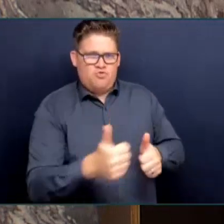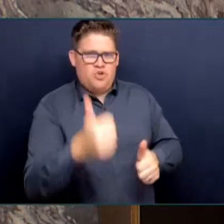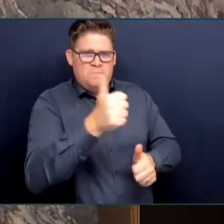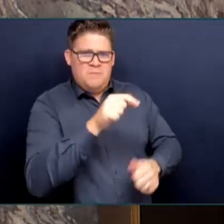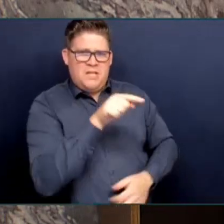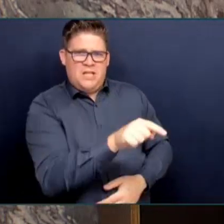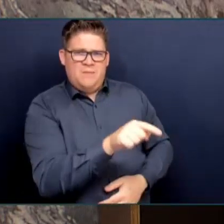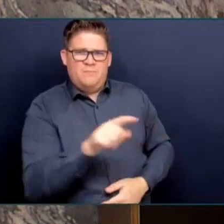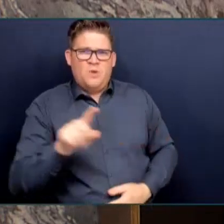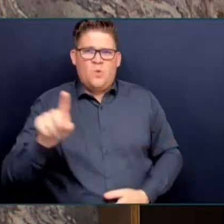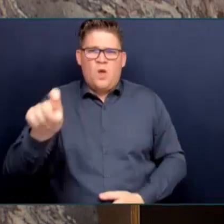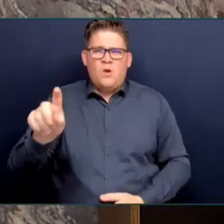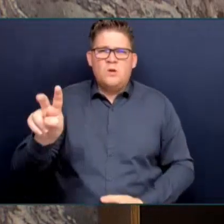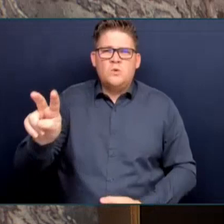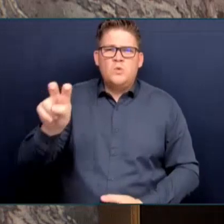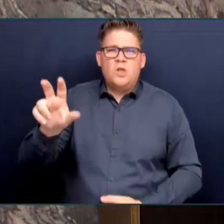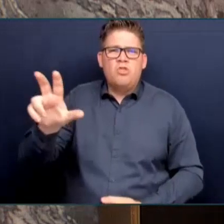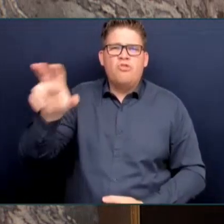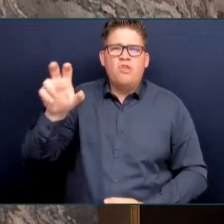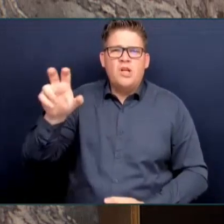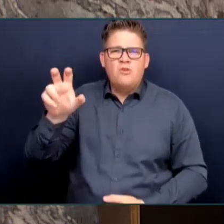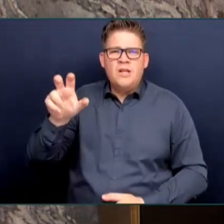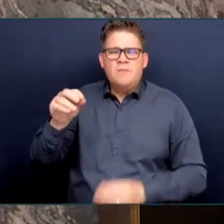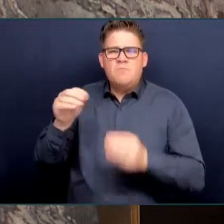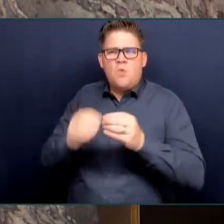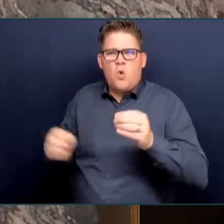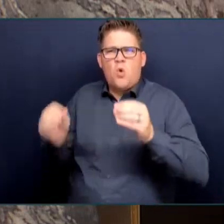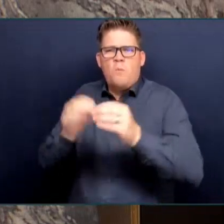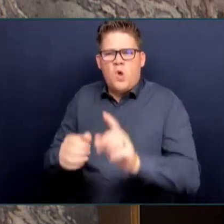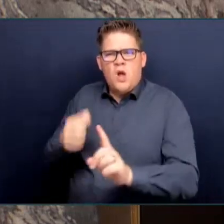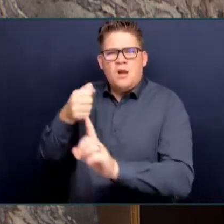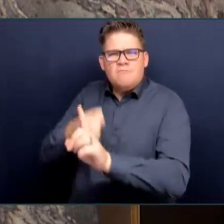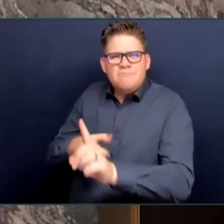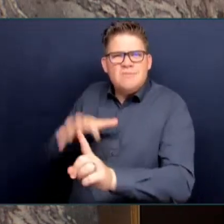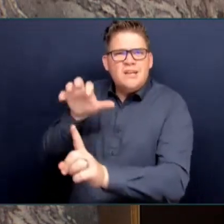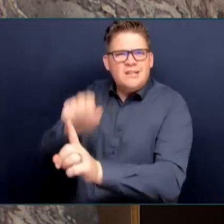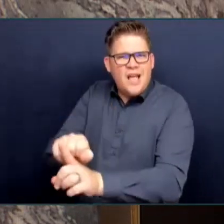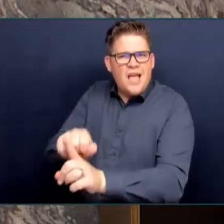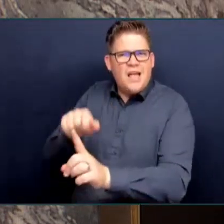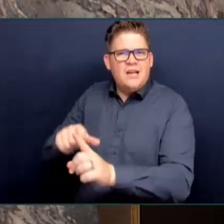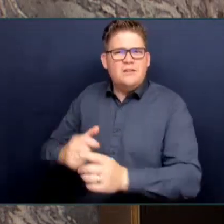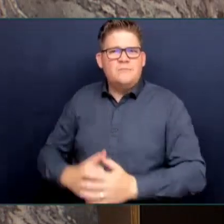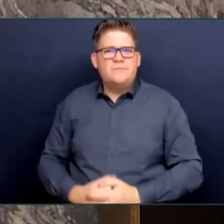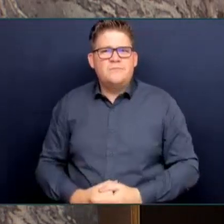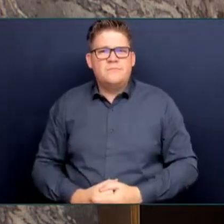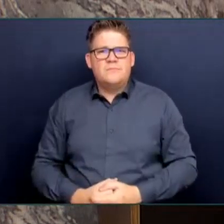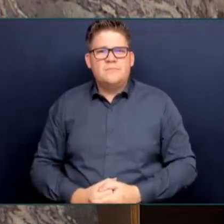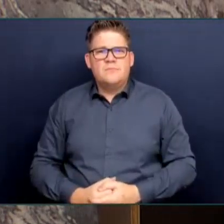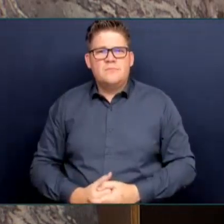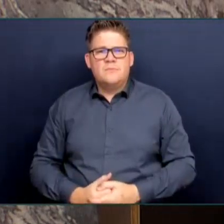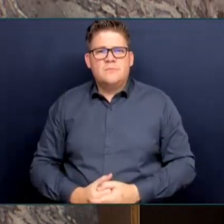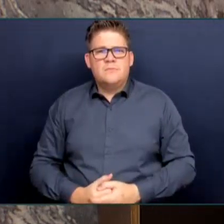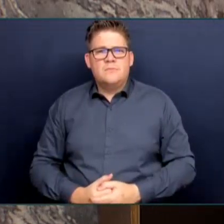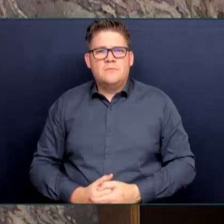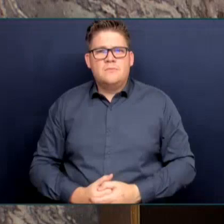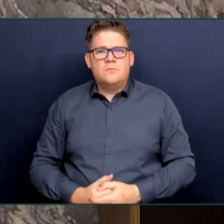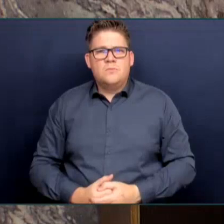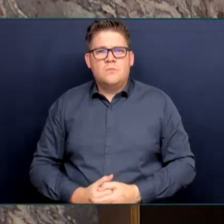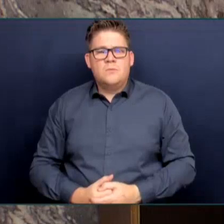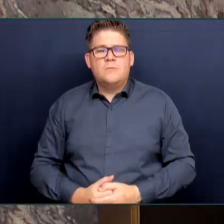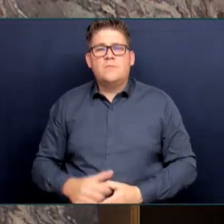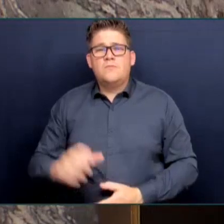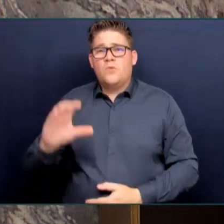he has put the rights of prolific offenders to reoffend ahead of the rights of innocent British Columbians to be safe in their